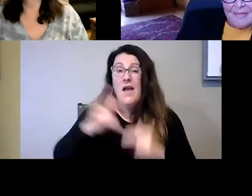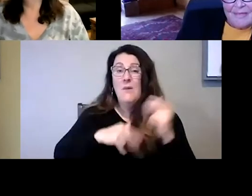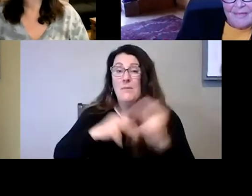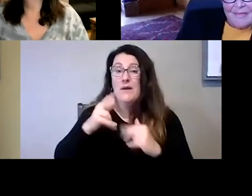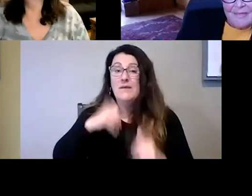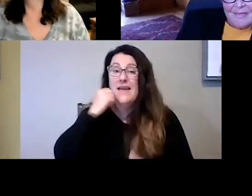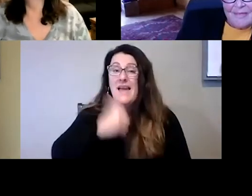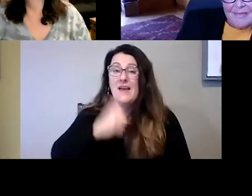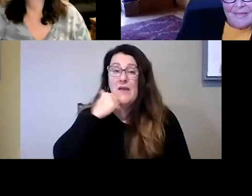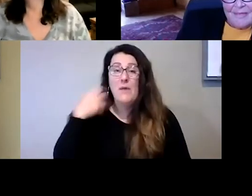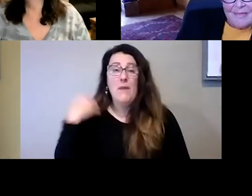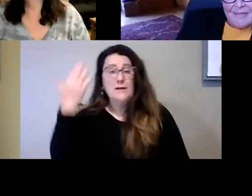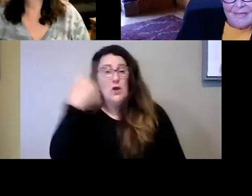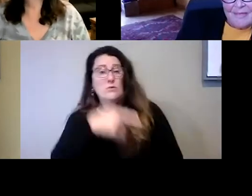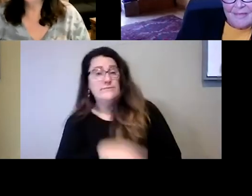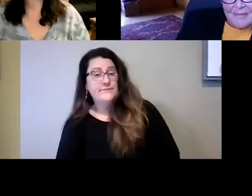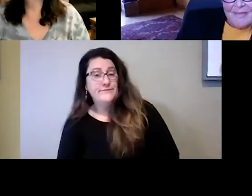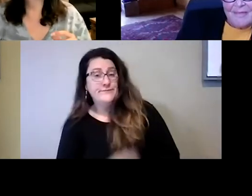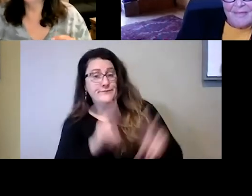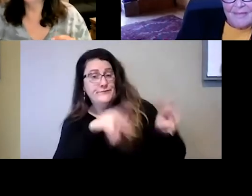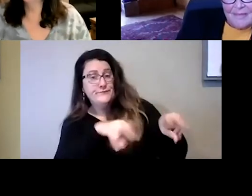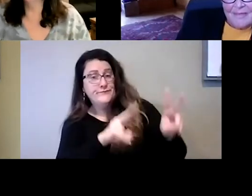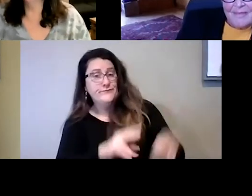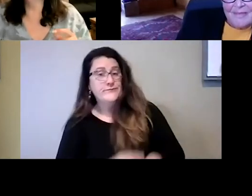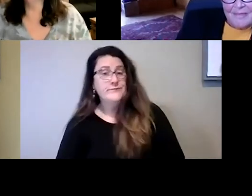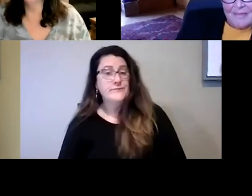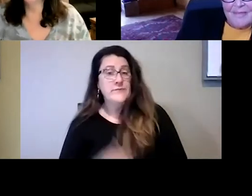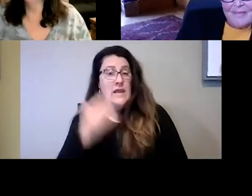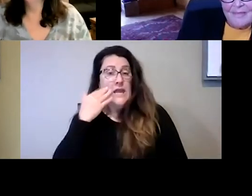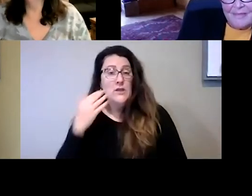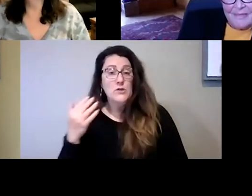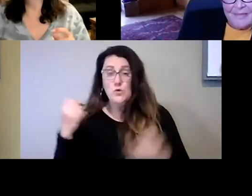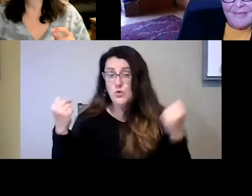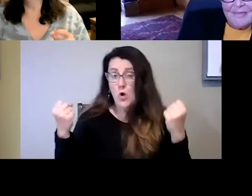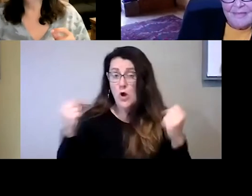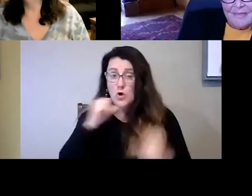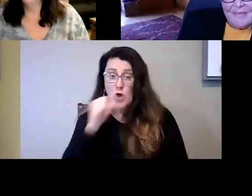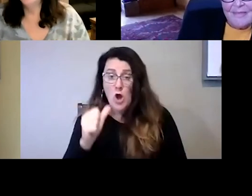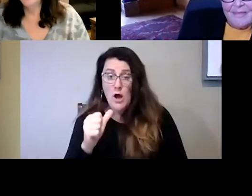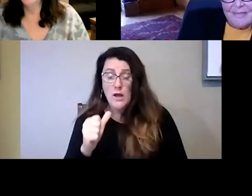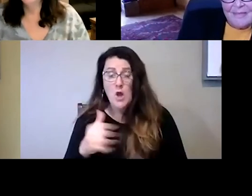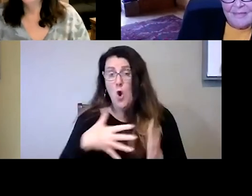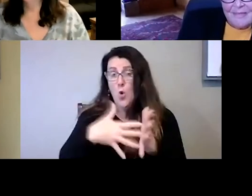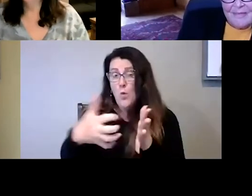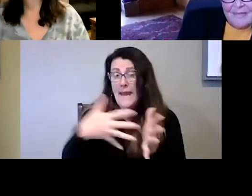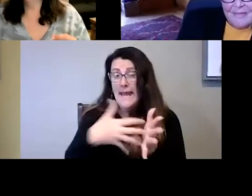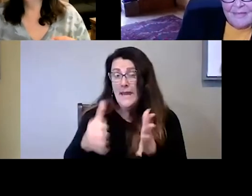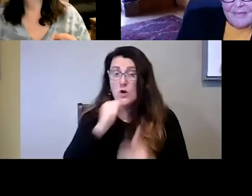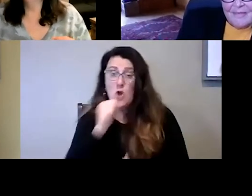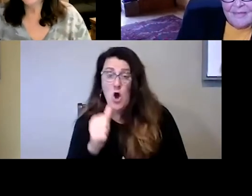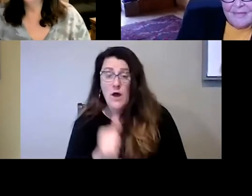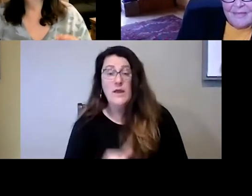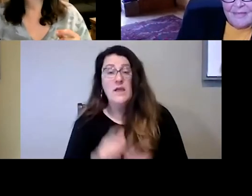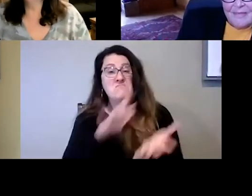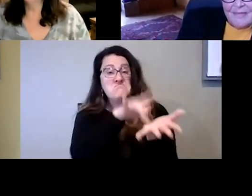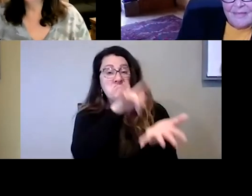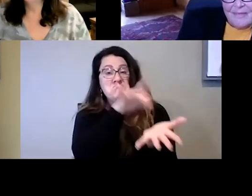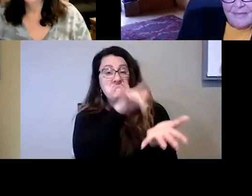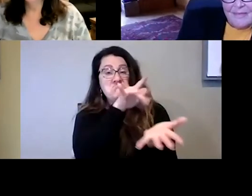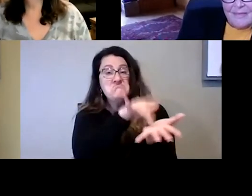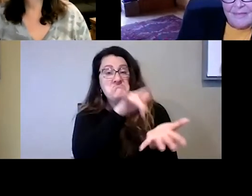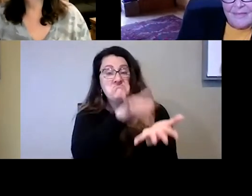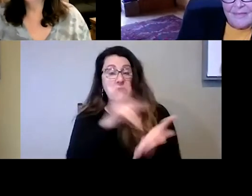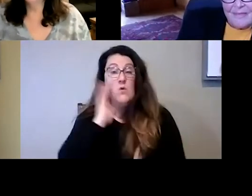day, the boss knows. The boss knows how strong we are, and they know how weak we are, and they will take advantage of